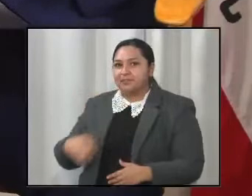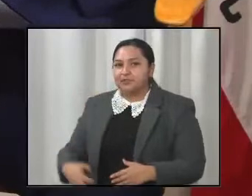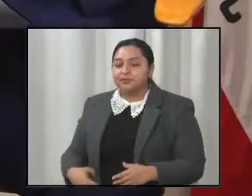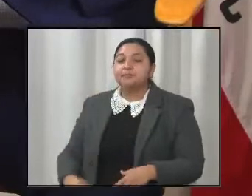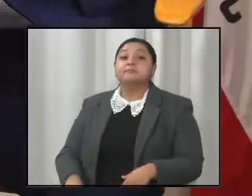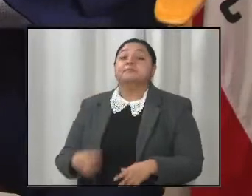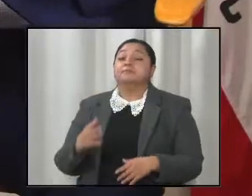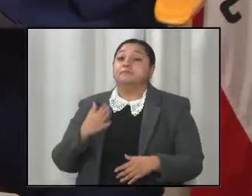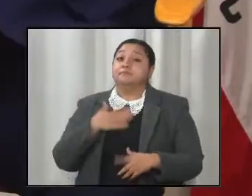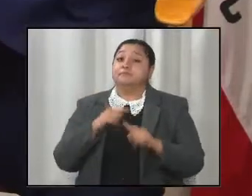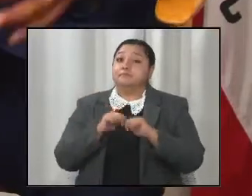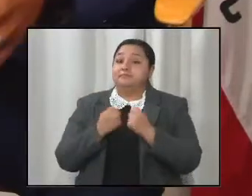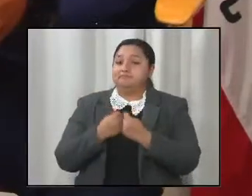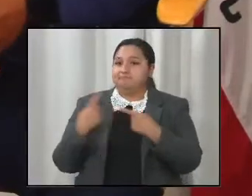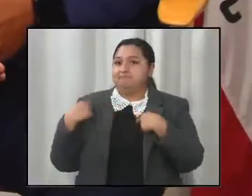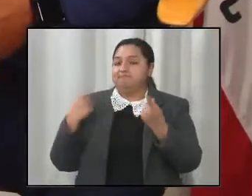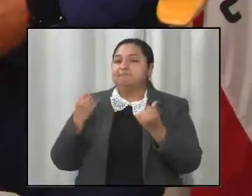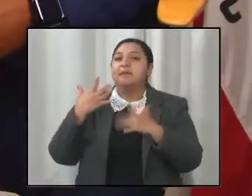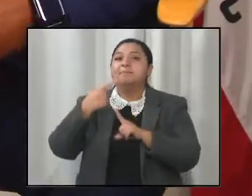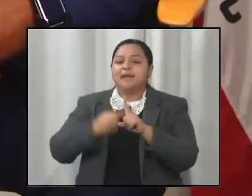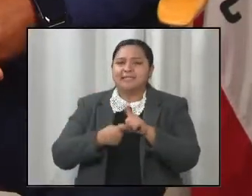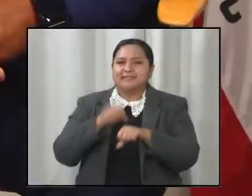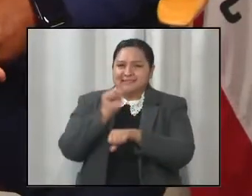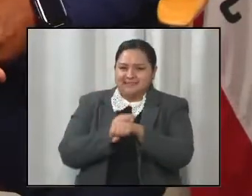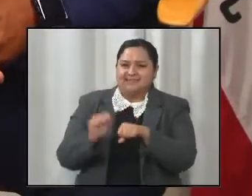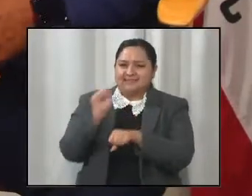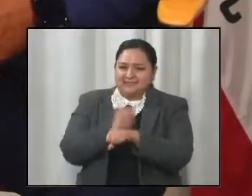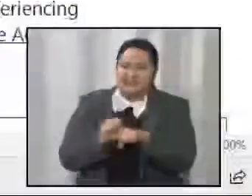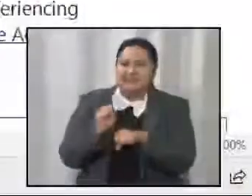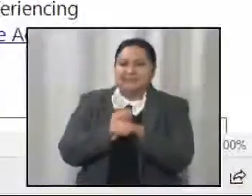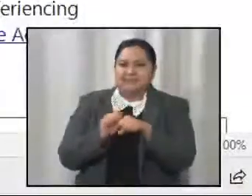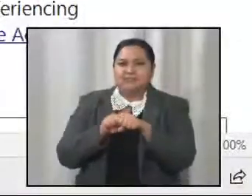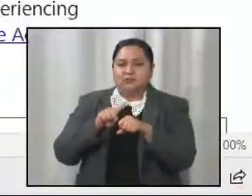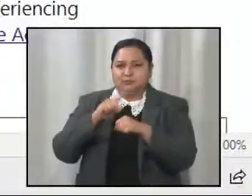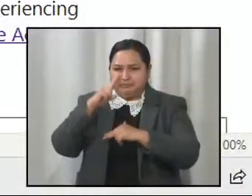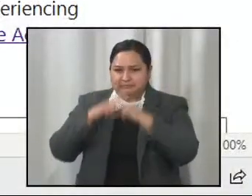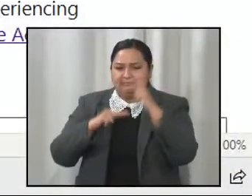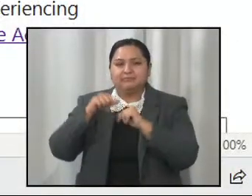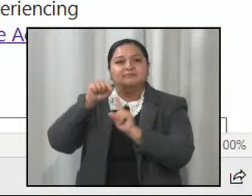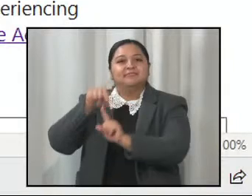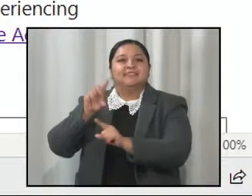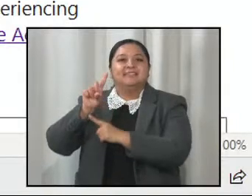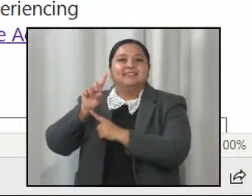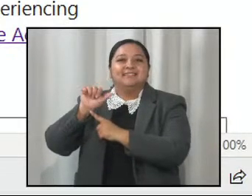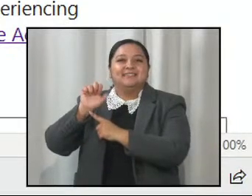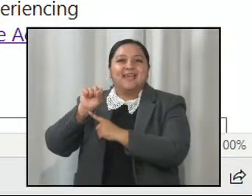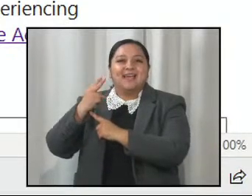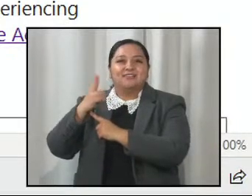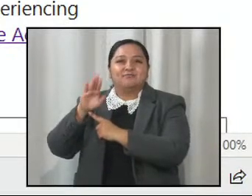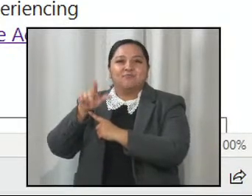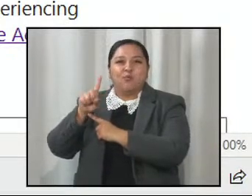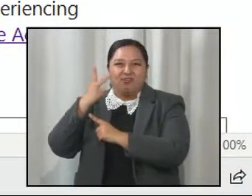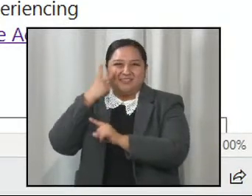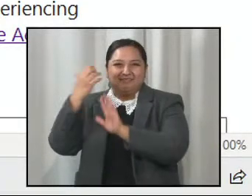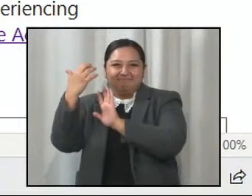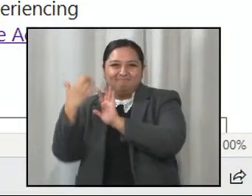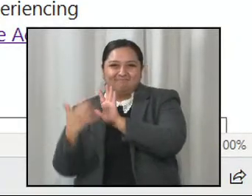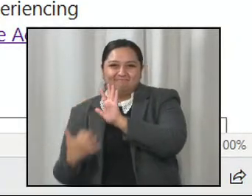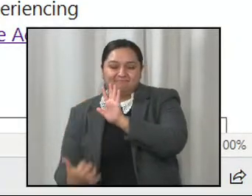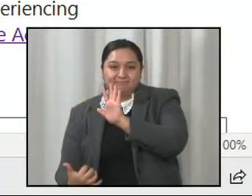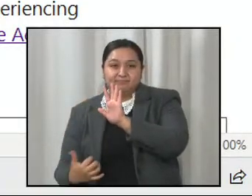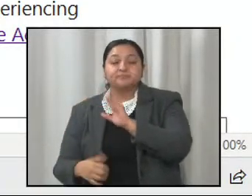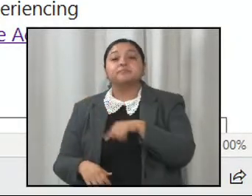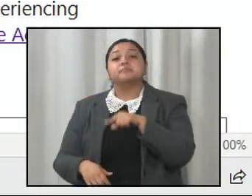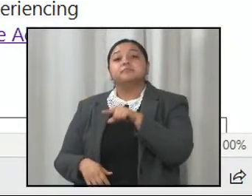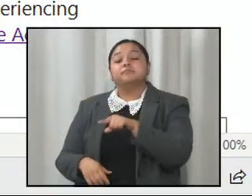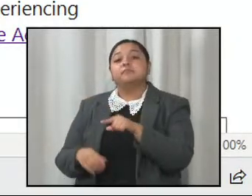for months to create a dashboard that we're seeing right now. The dashboard is comprised of data collected by the Health Department's Homeless